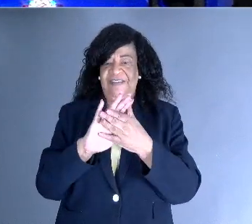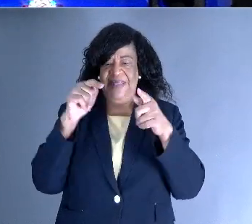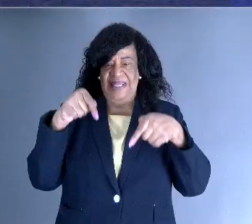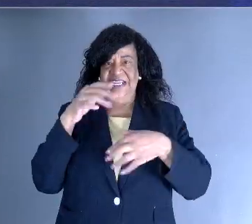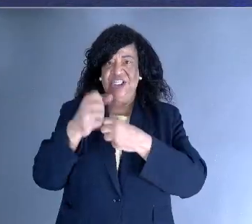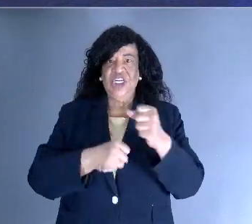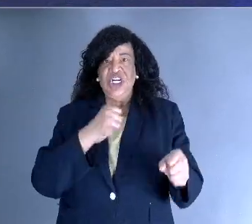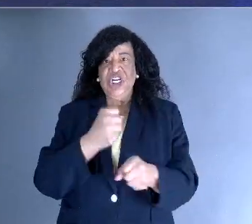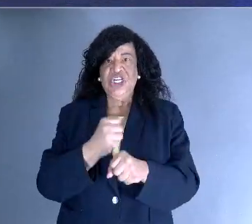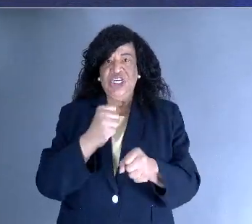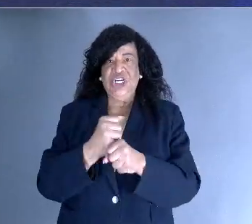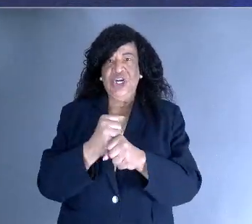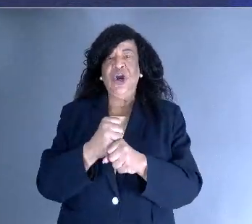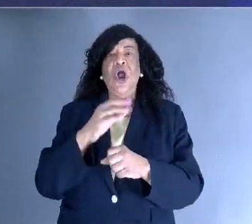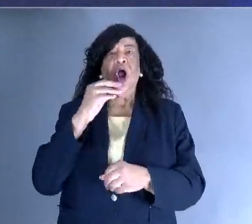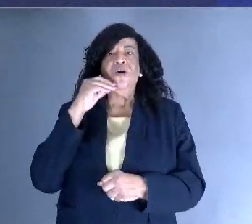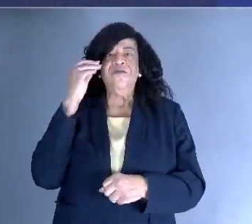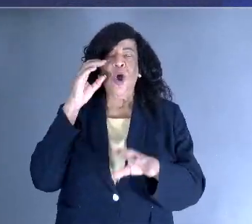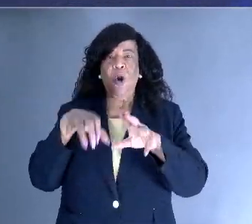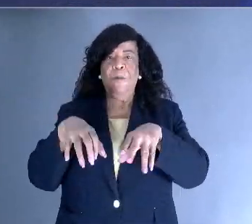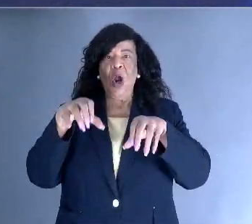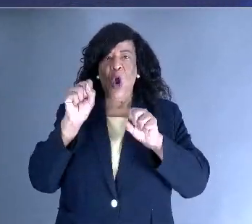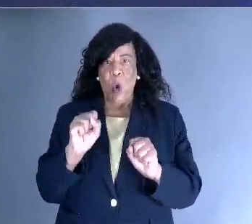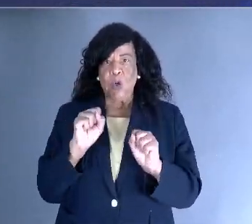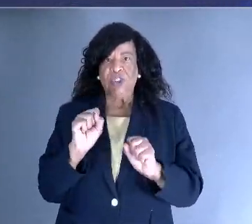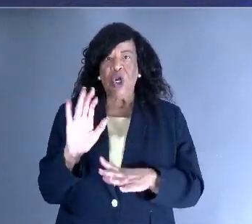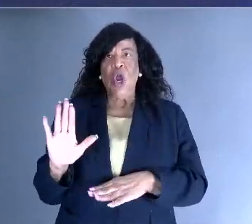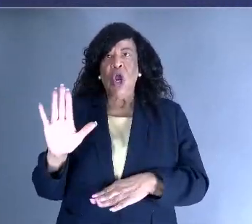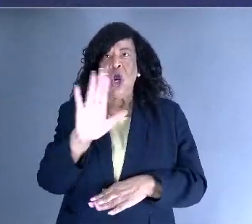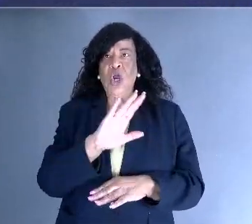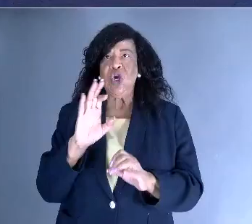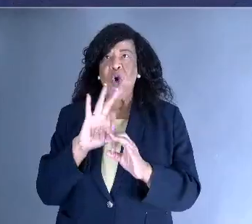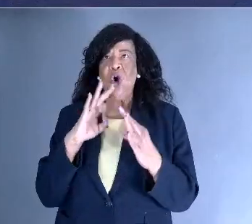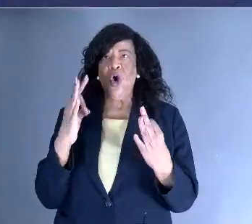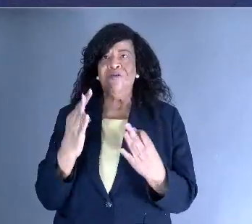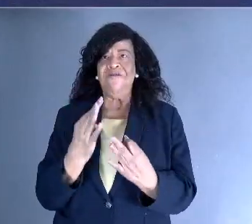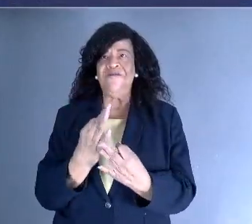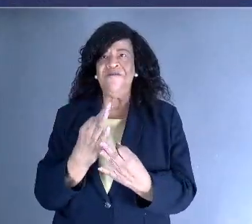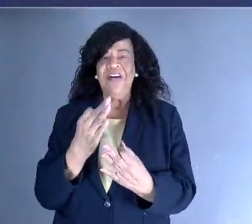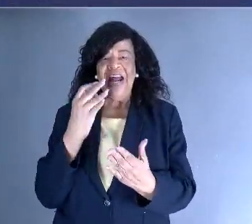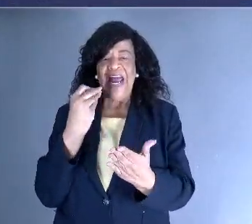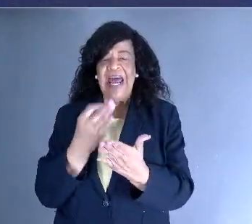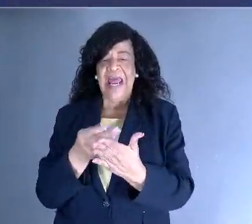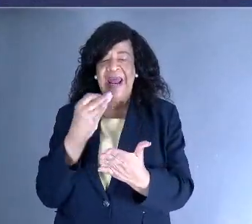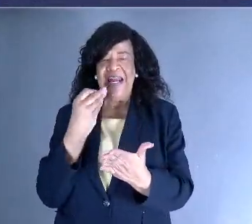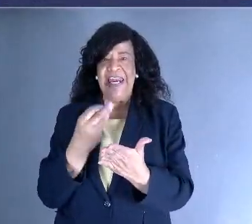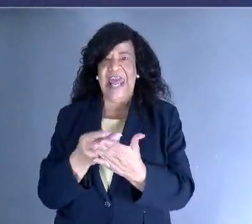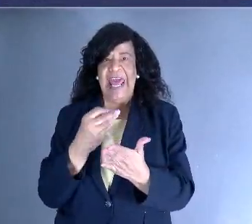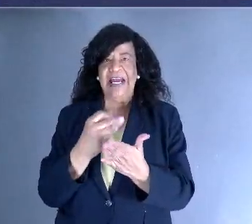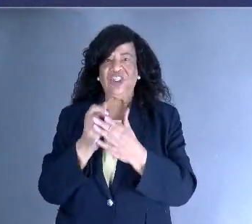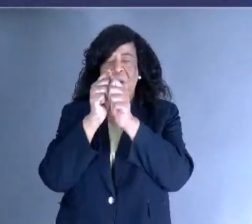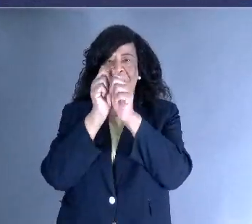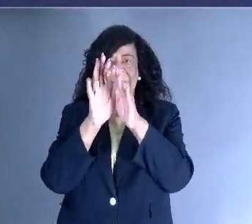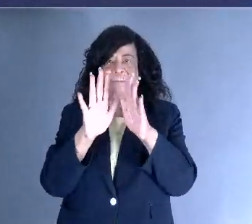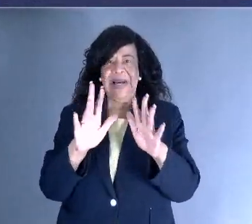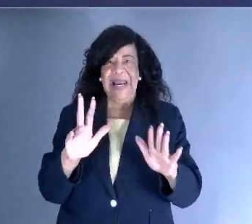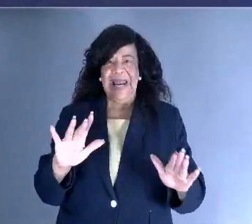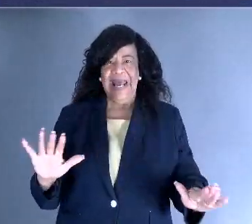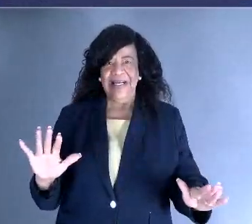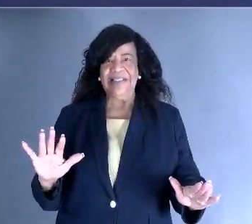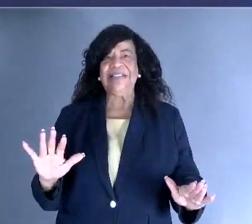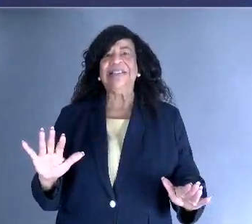home ownership that your entire financial blessing your entire financial